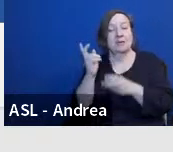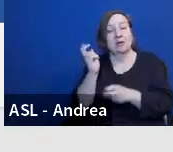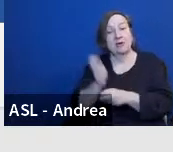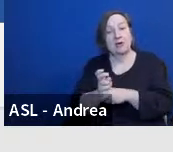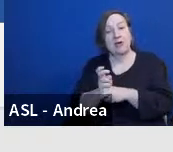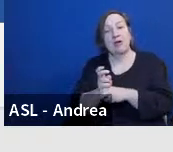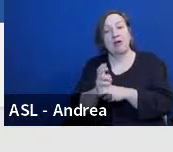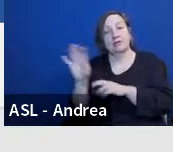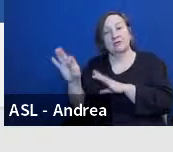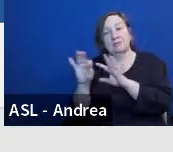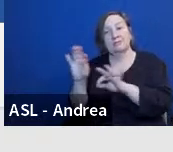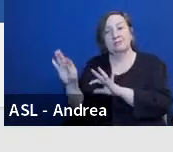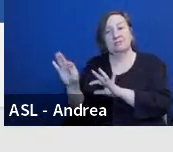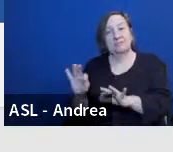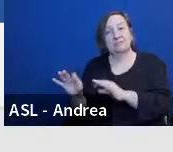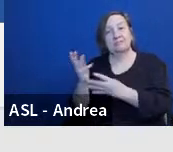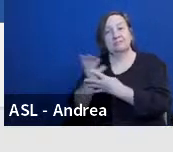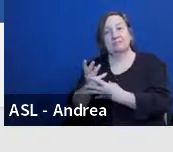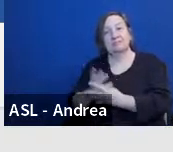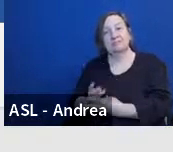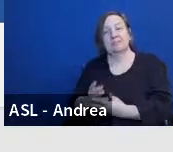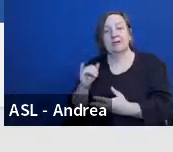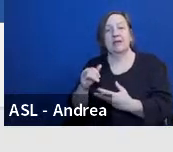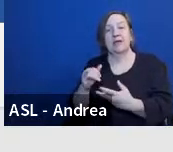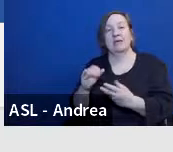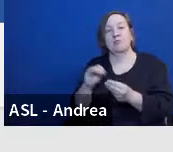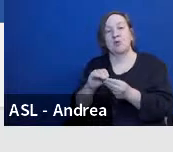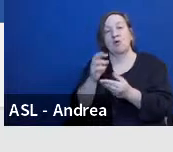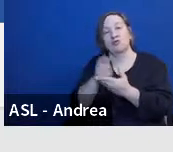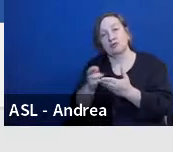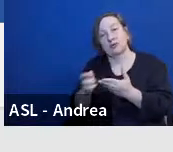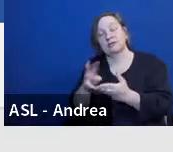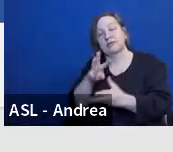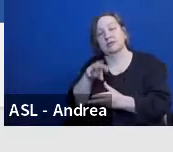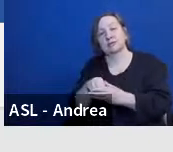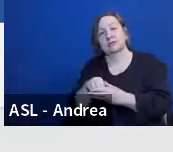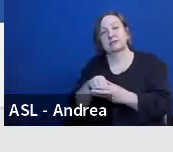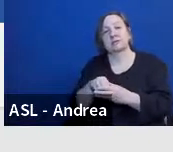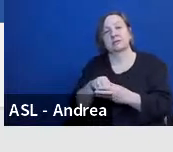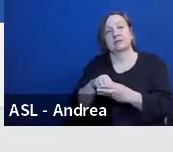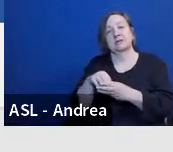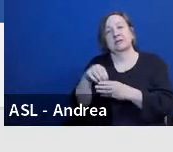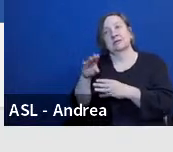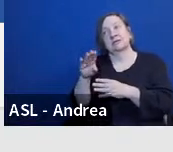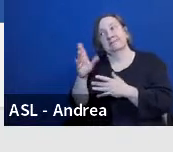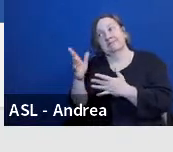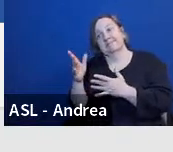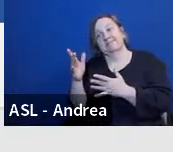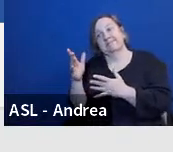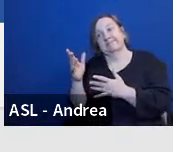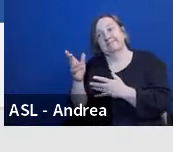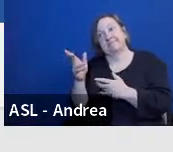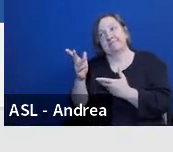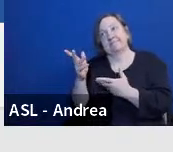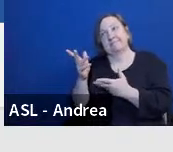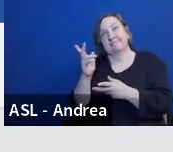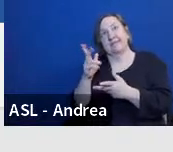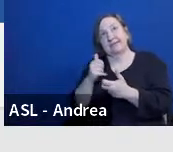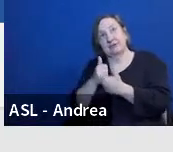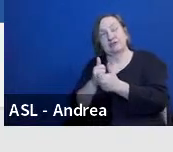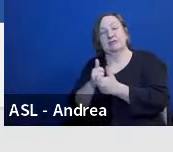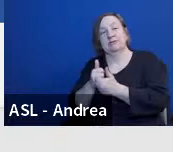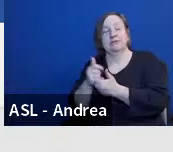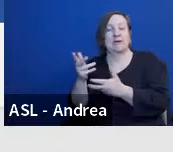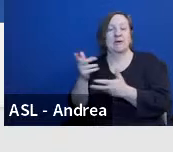to parse it out. And that would probably be much more resource intensive and onerous. So there is a little bit of a trade-off, I feel